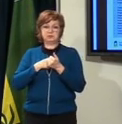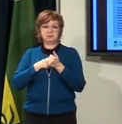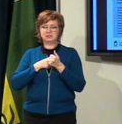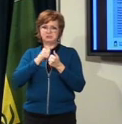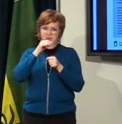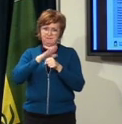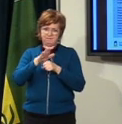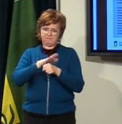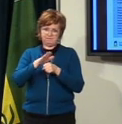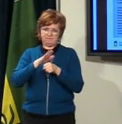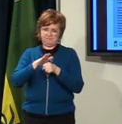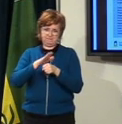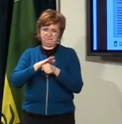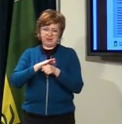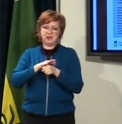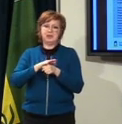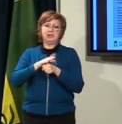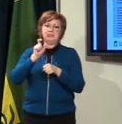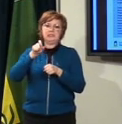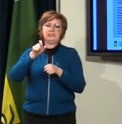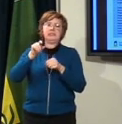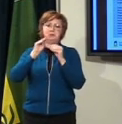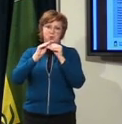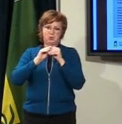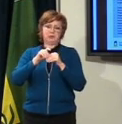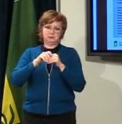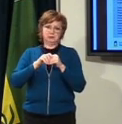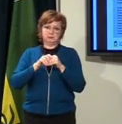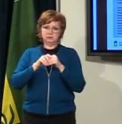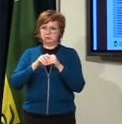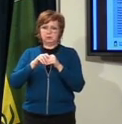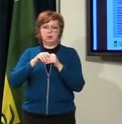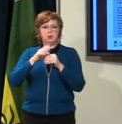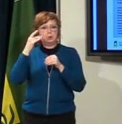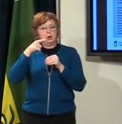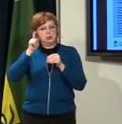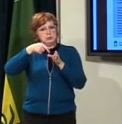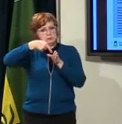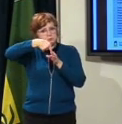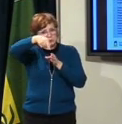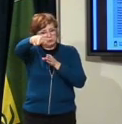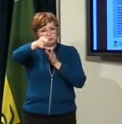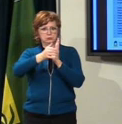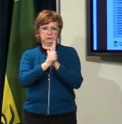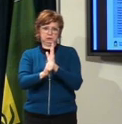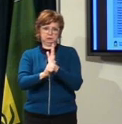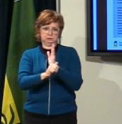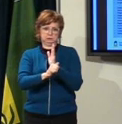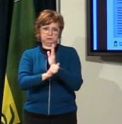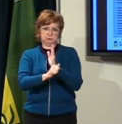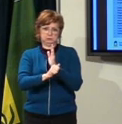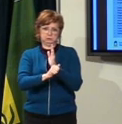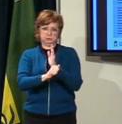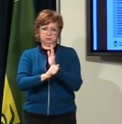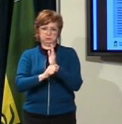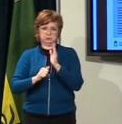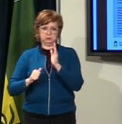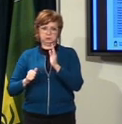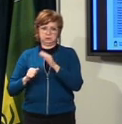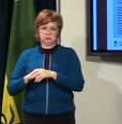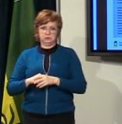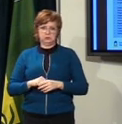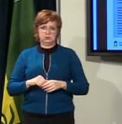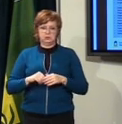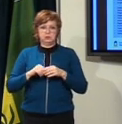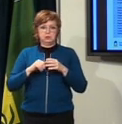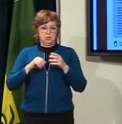We need to do more. We need to have specialized skills in some of these areas, and just the scope and breadth